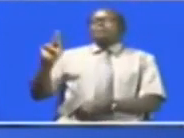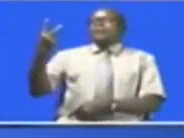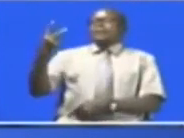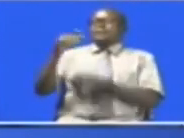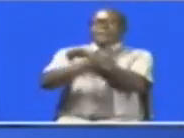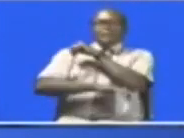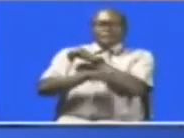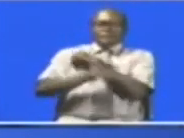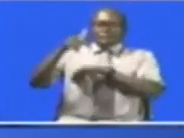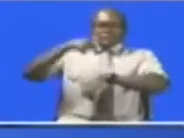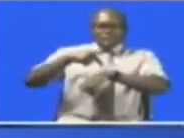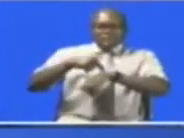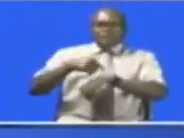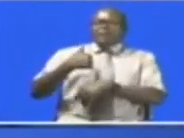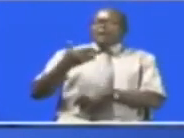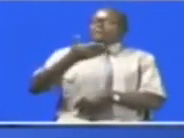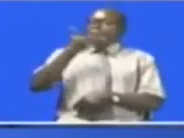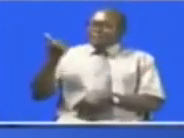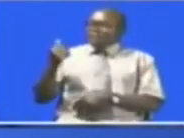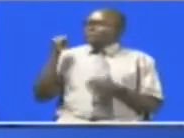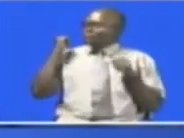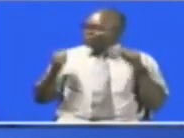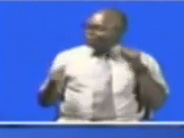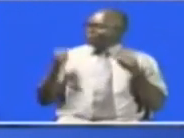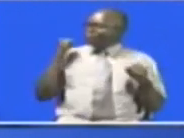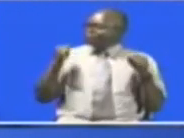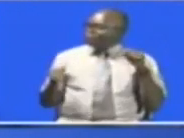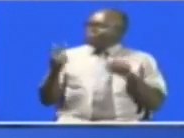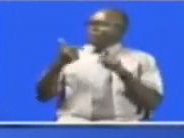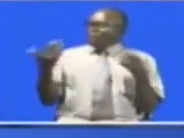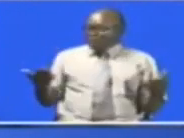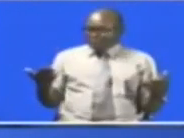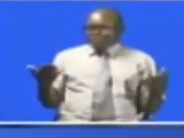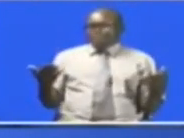just went. We had the best athletes by then